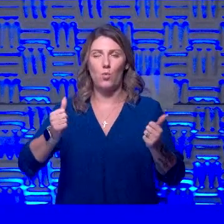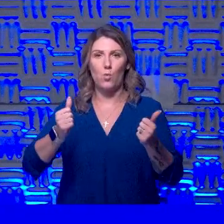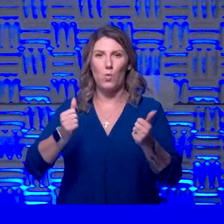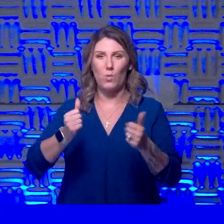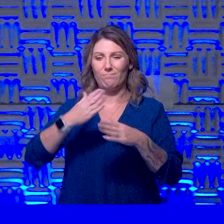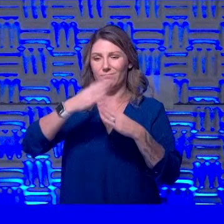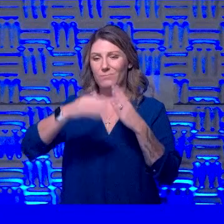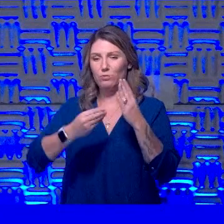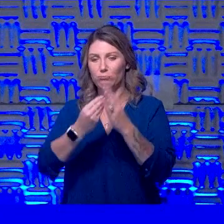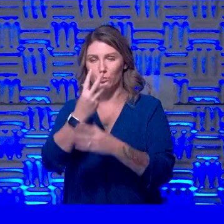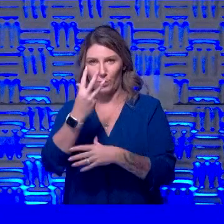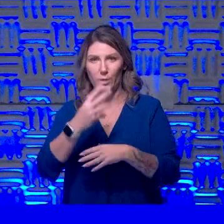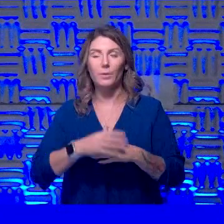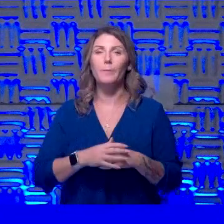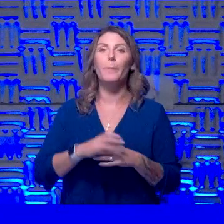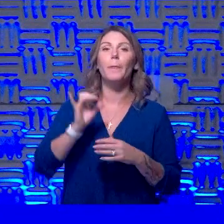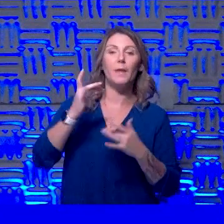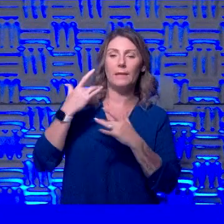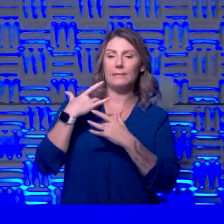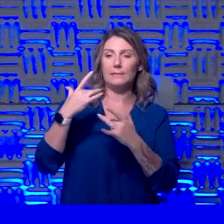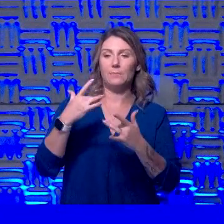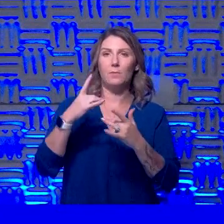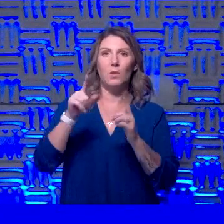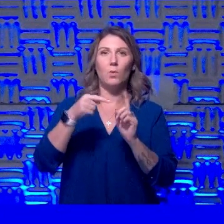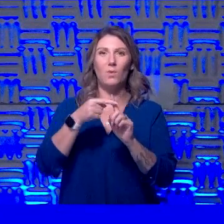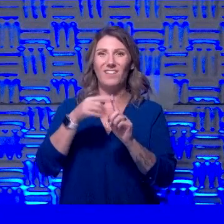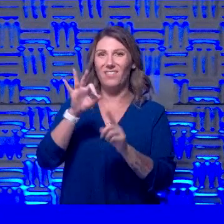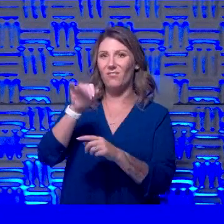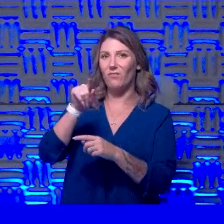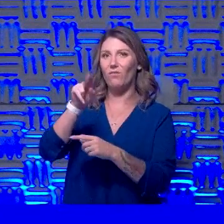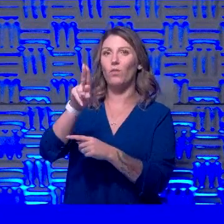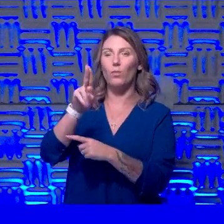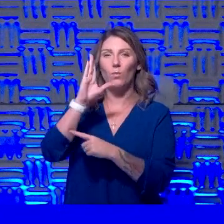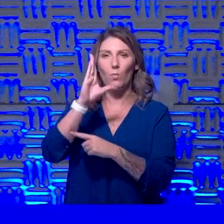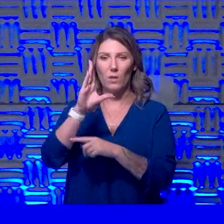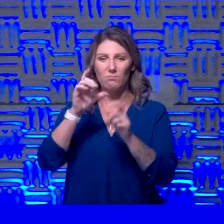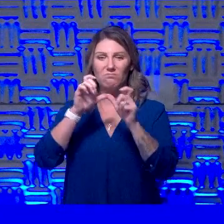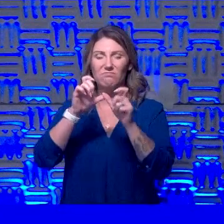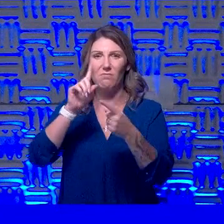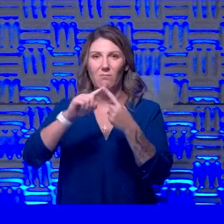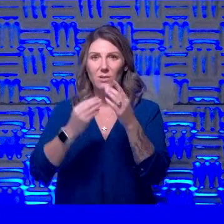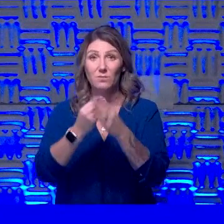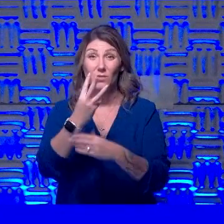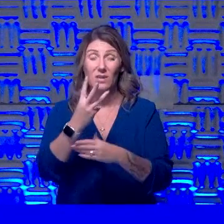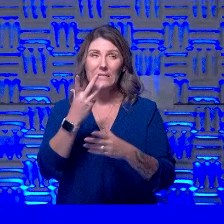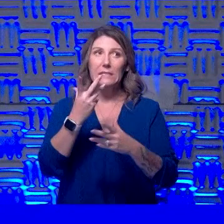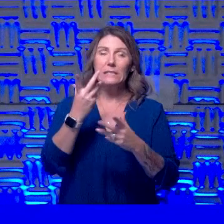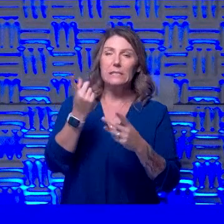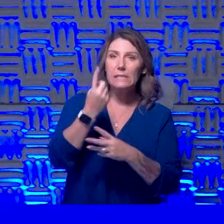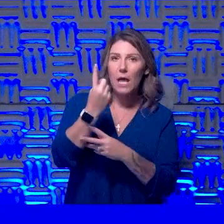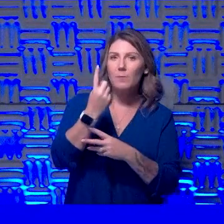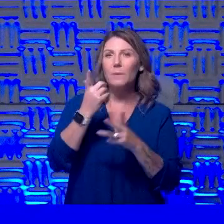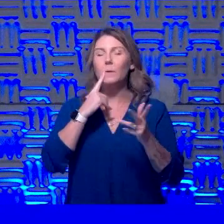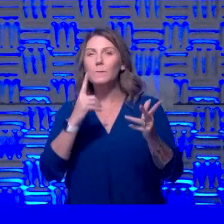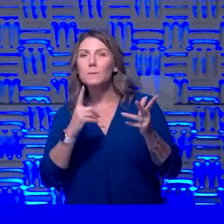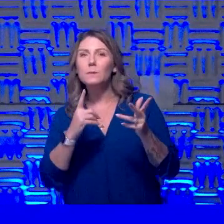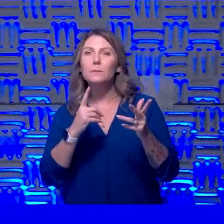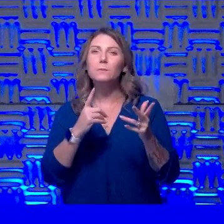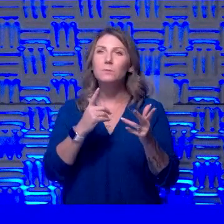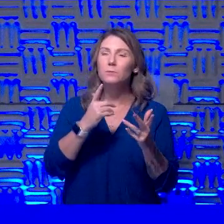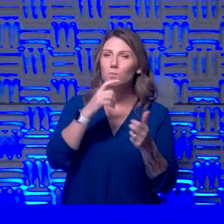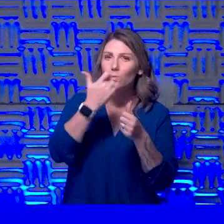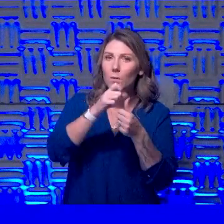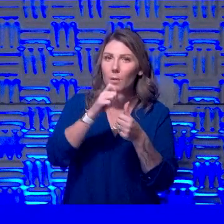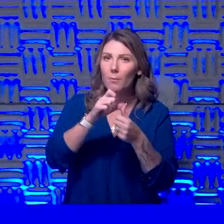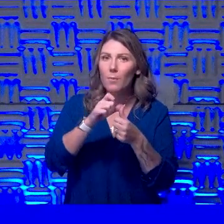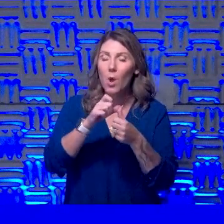when typically influenza goes until. So that's something to weigh in as well. Right now, again, influenza activity is low.